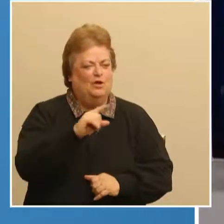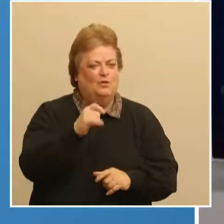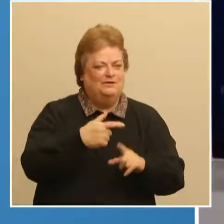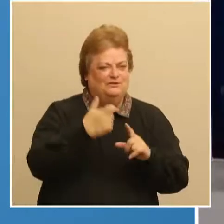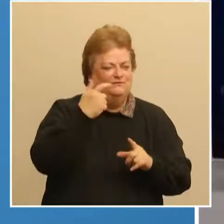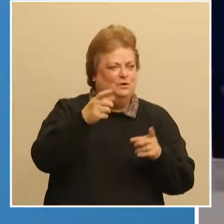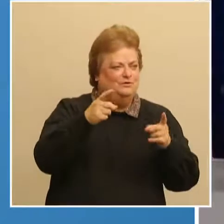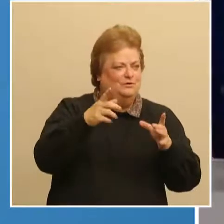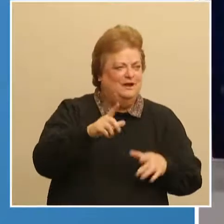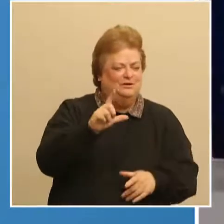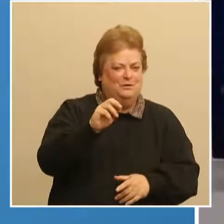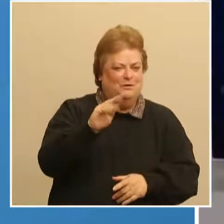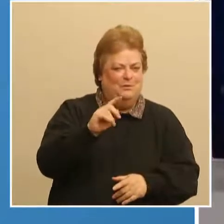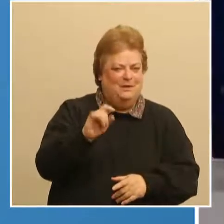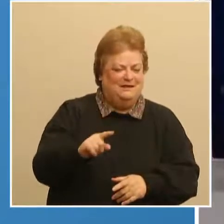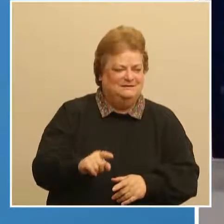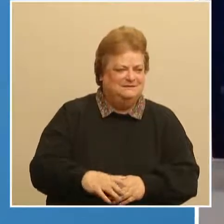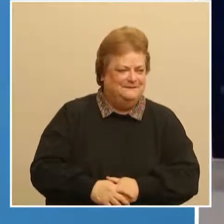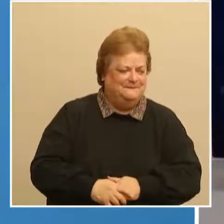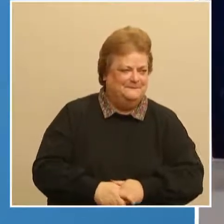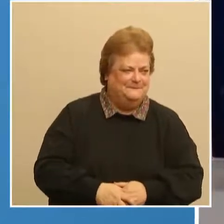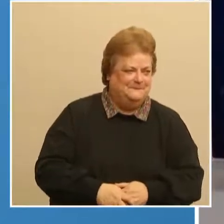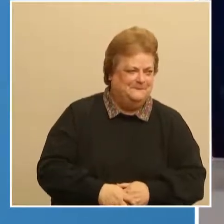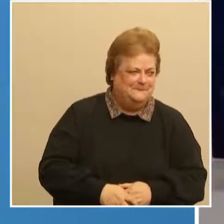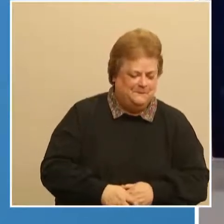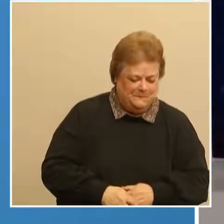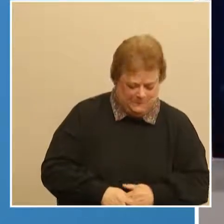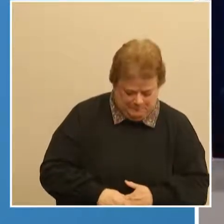Lopez. You'll be right here. Thank you.